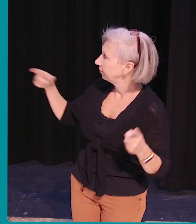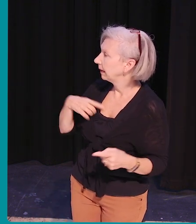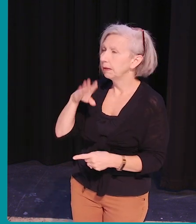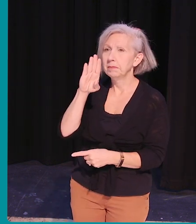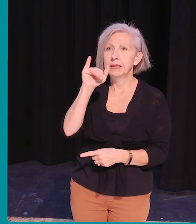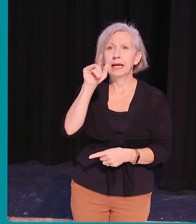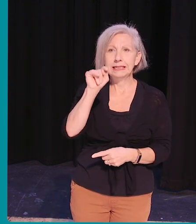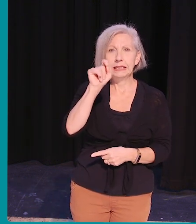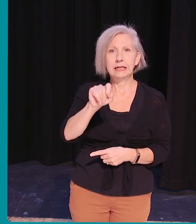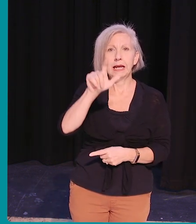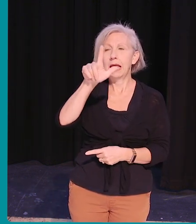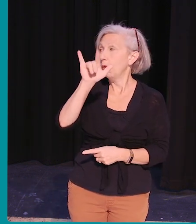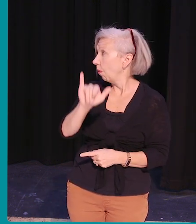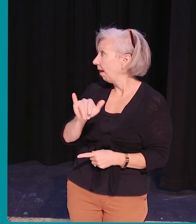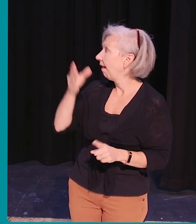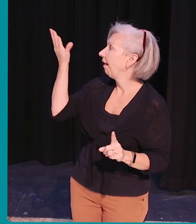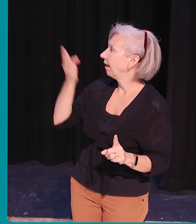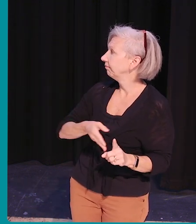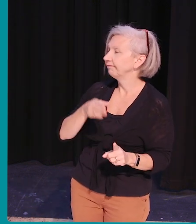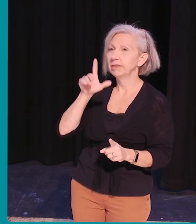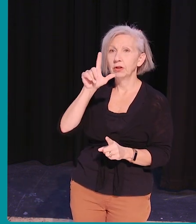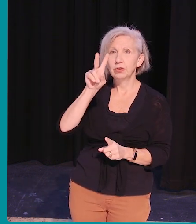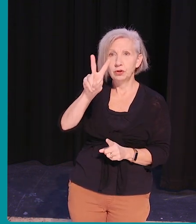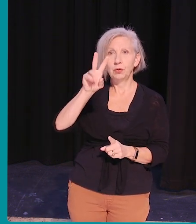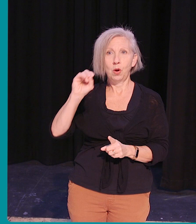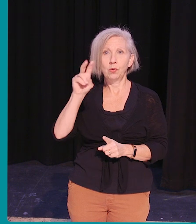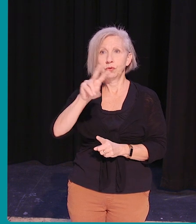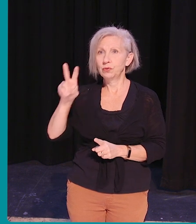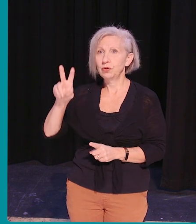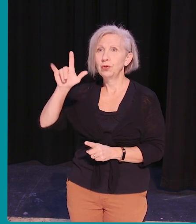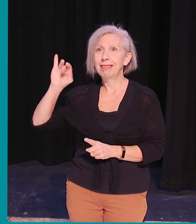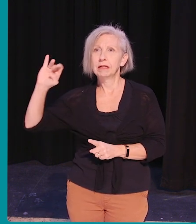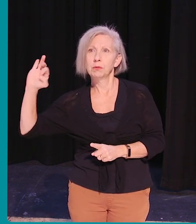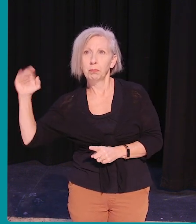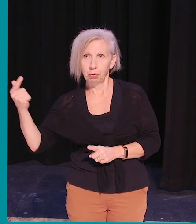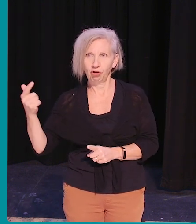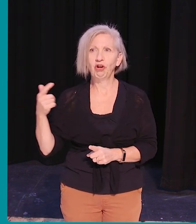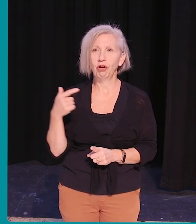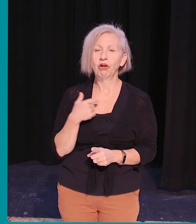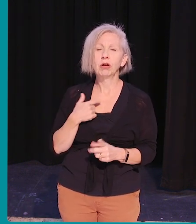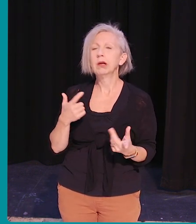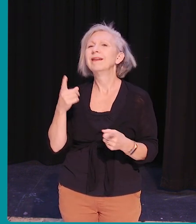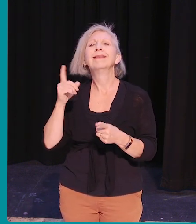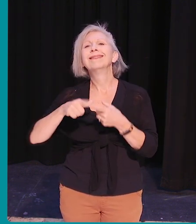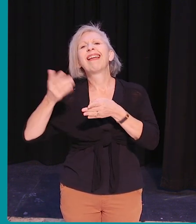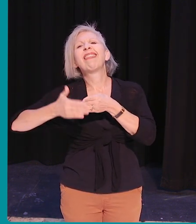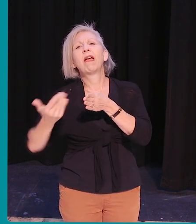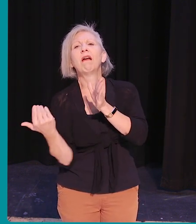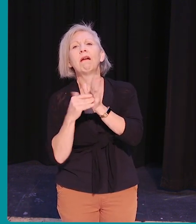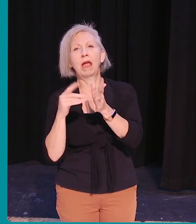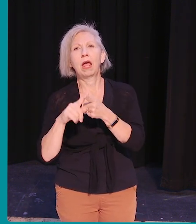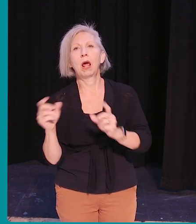bit.ly/2022 Lynchburg, lowercase. And I will give that to you again at the end of this keynote, just so that you have that, all